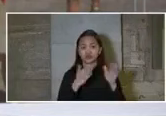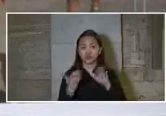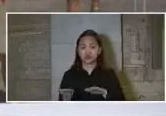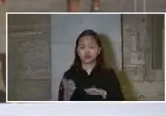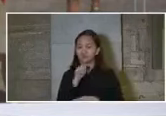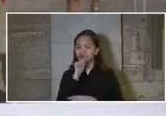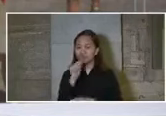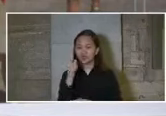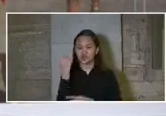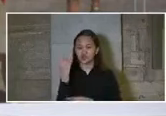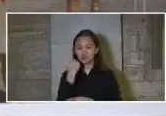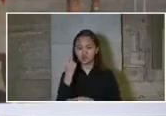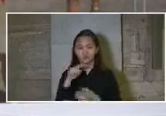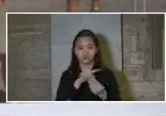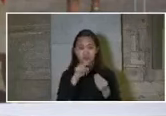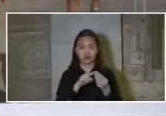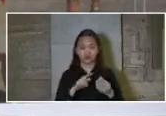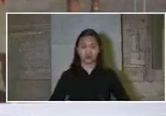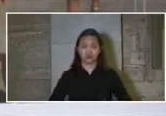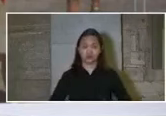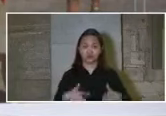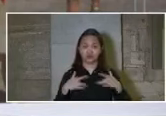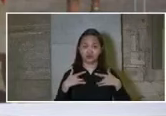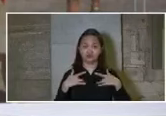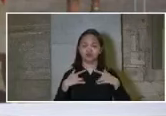It is also about death.